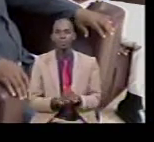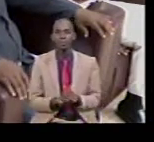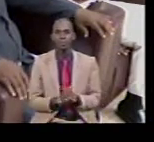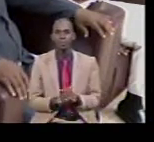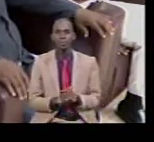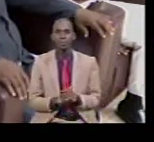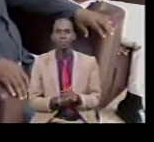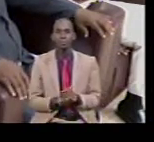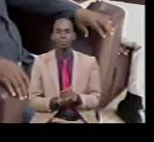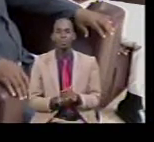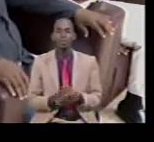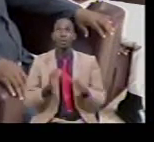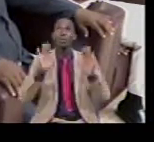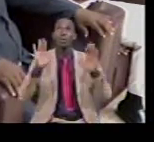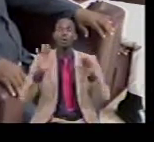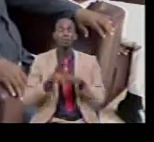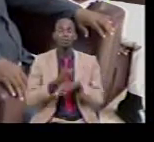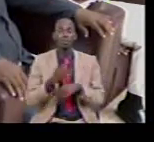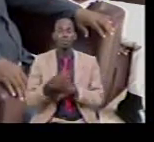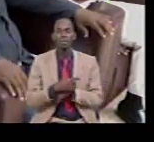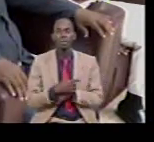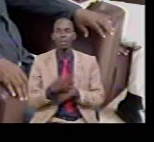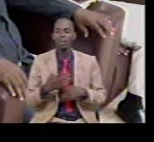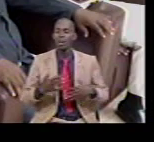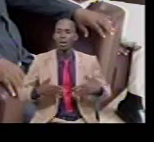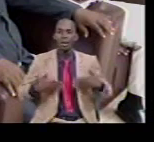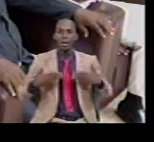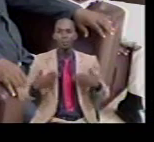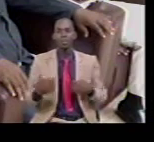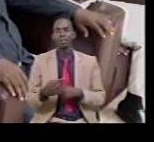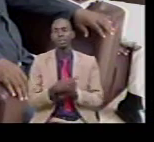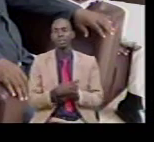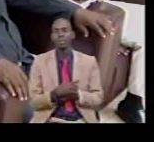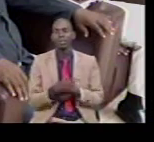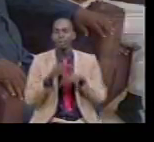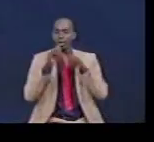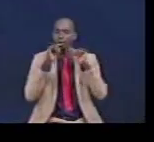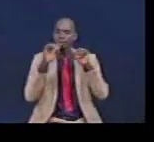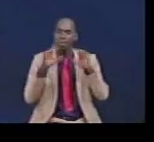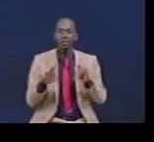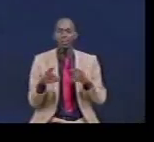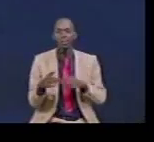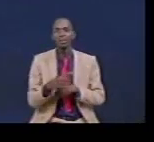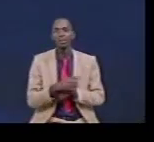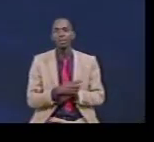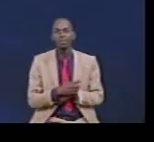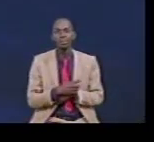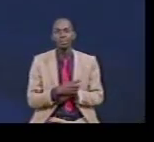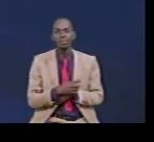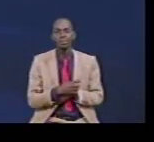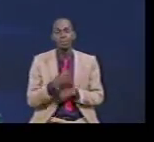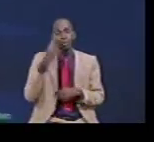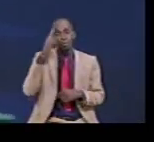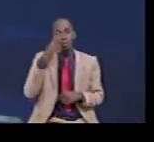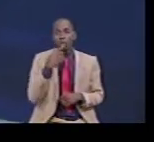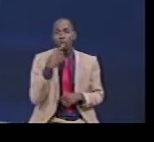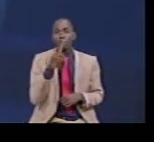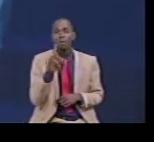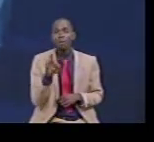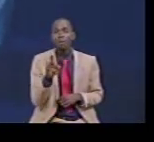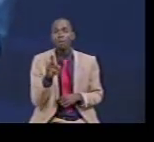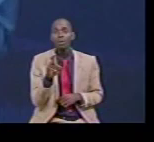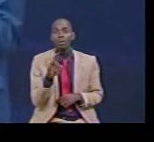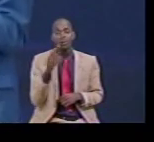Wonderful day. Happy day. Blessed day. For who? For